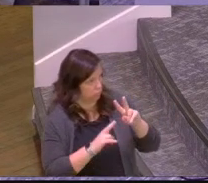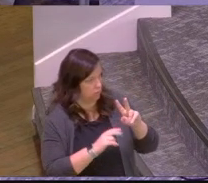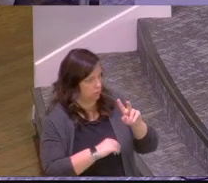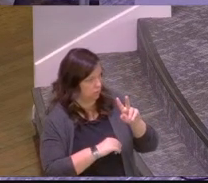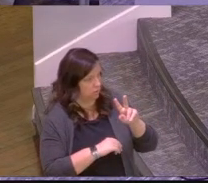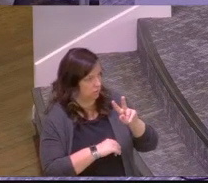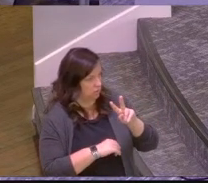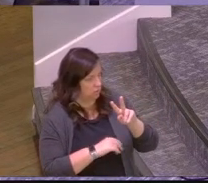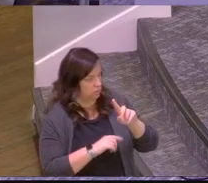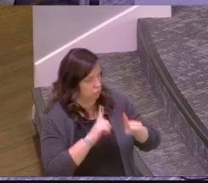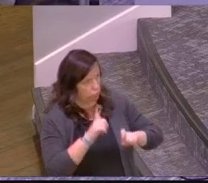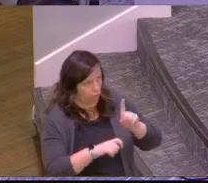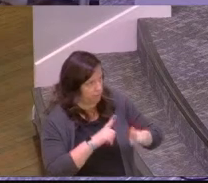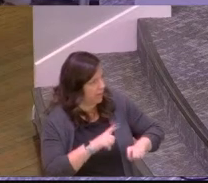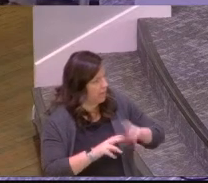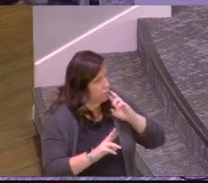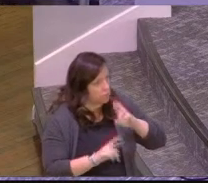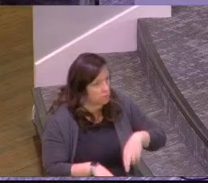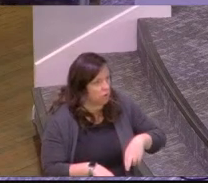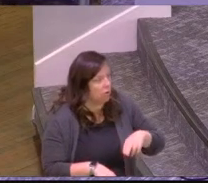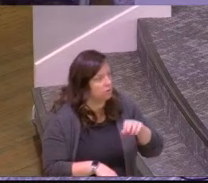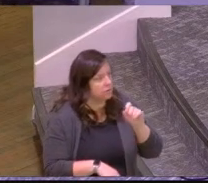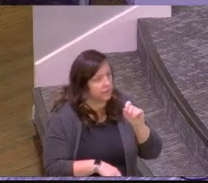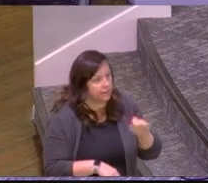perhaps modified your